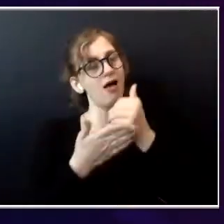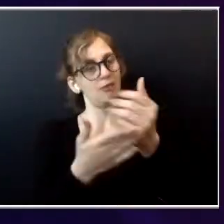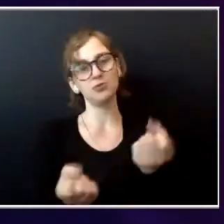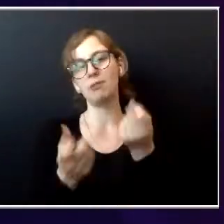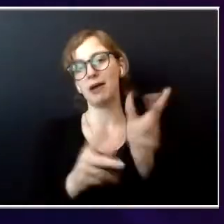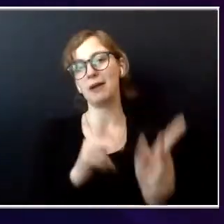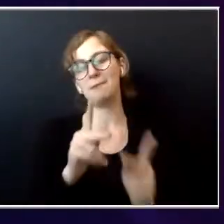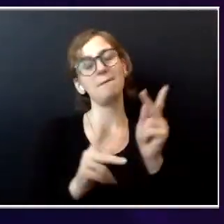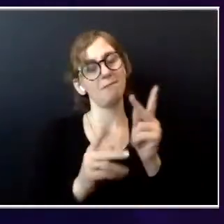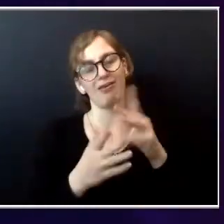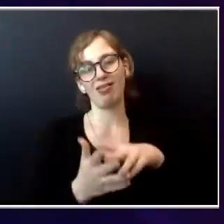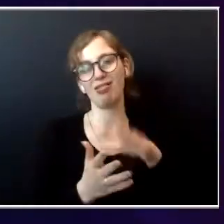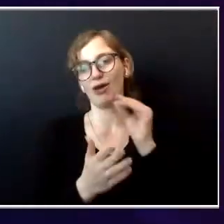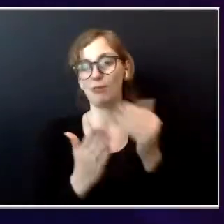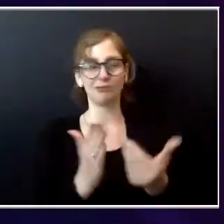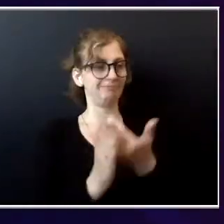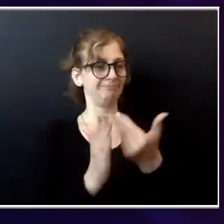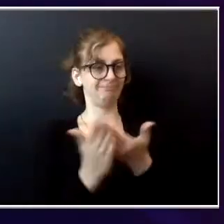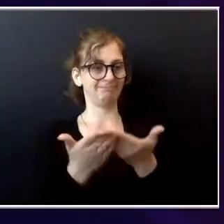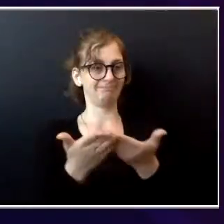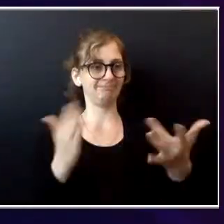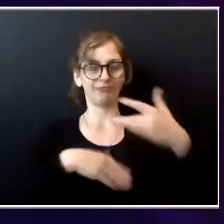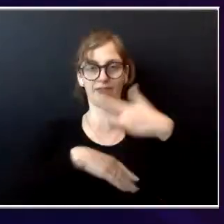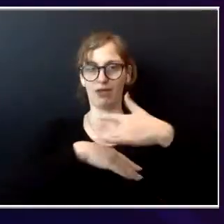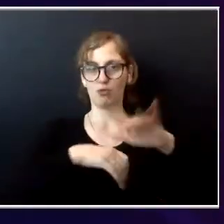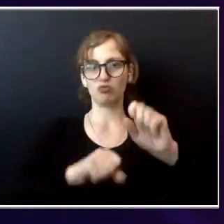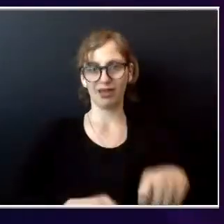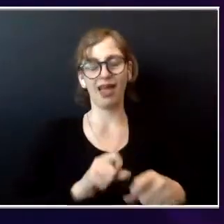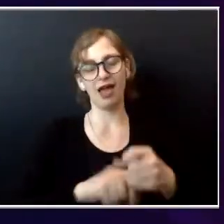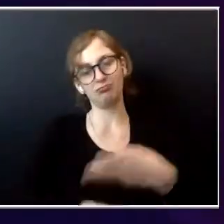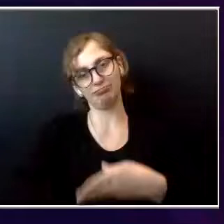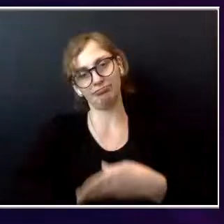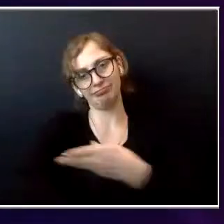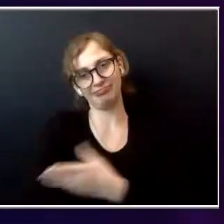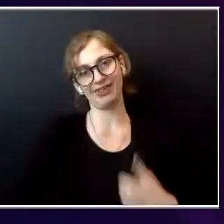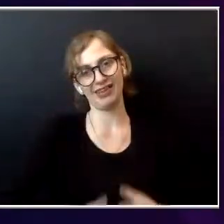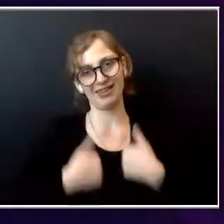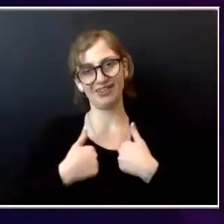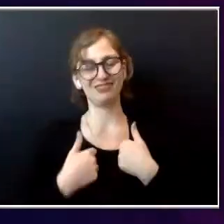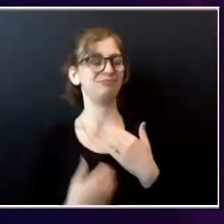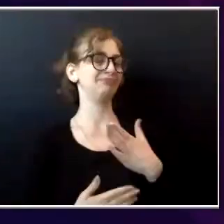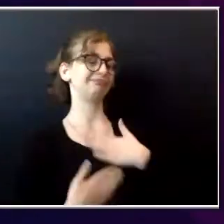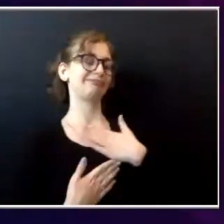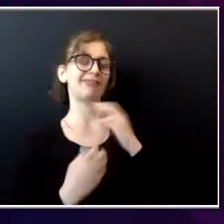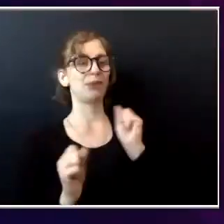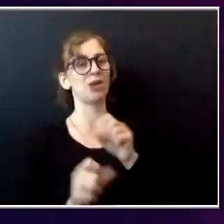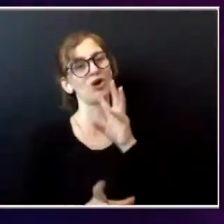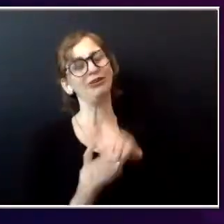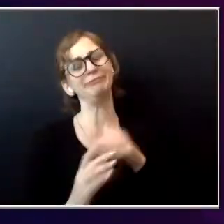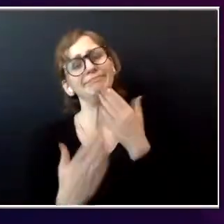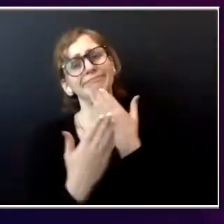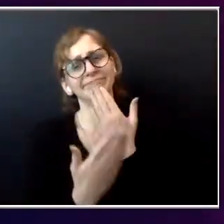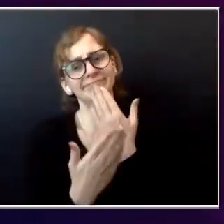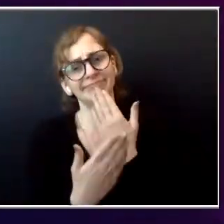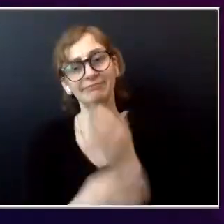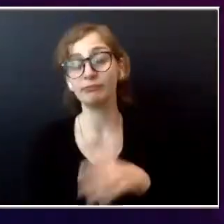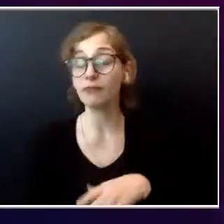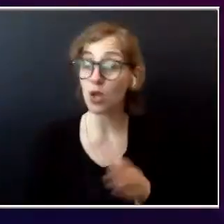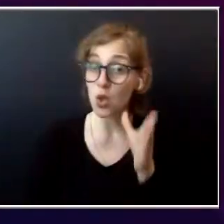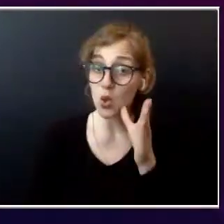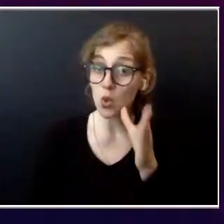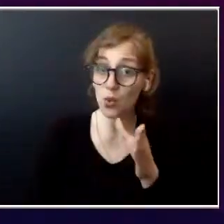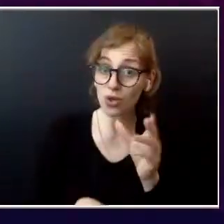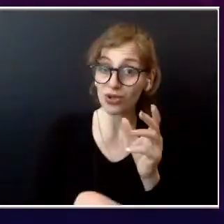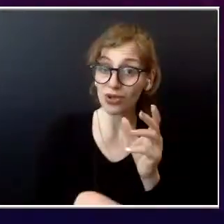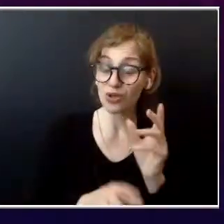things that can really change lives. You going to go work on your... I could be a part of this. Thank you. Are you going to work on your yard now? It's supposed to